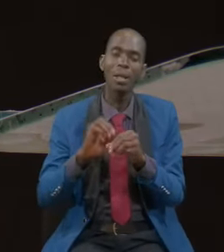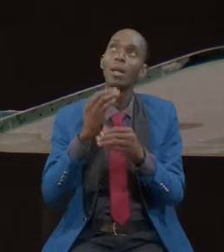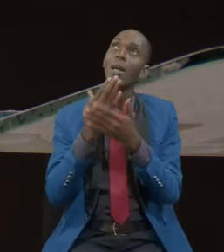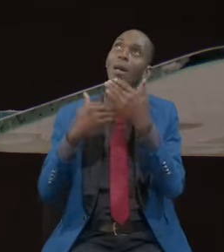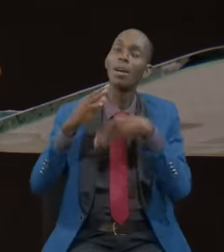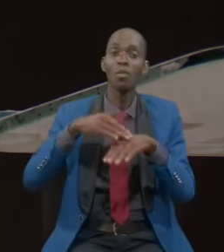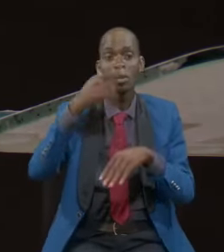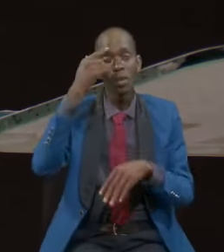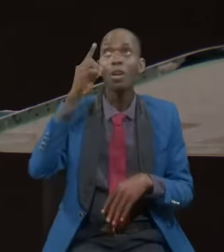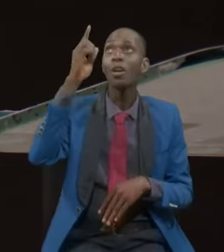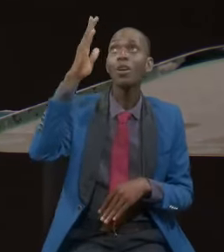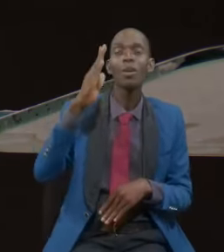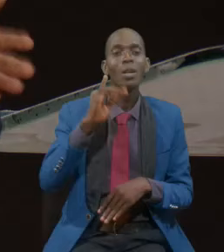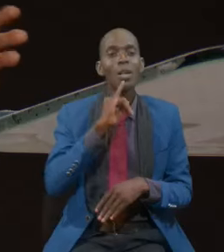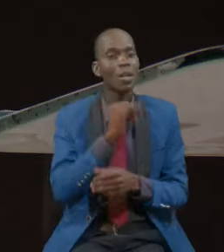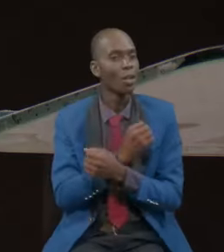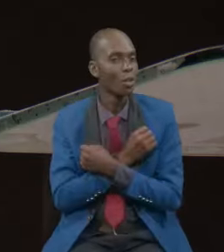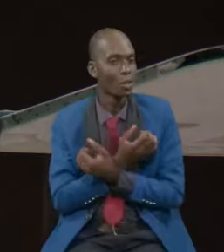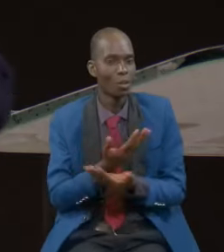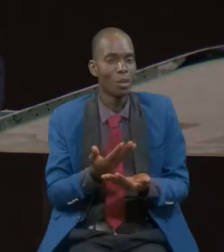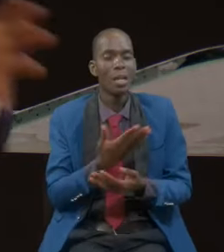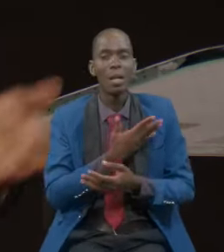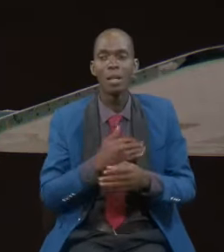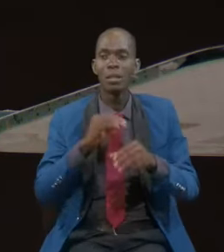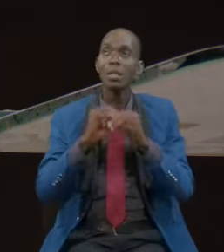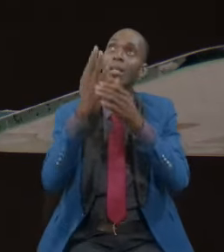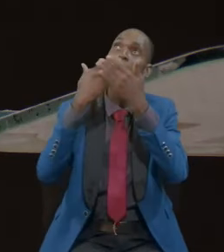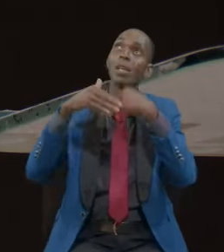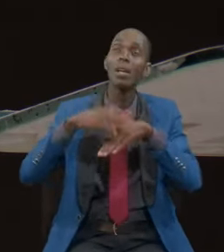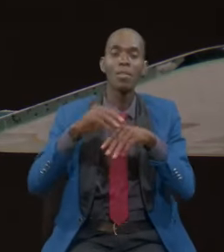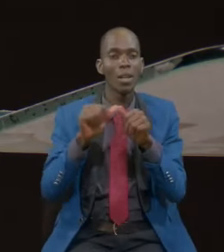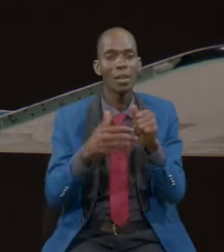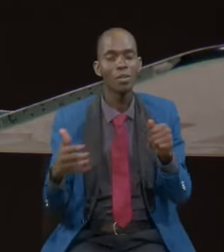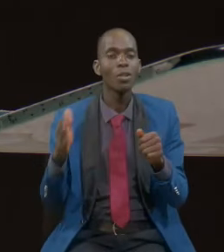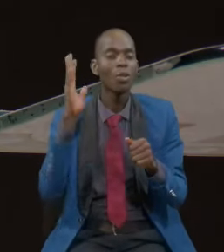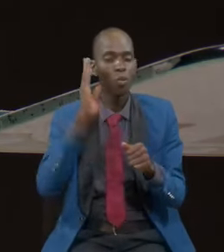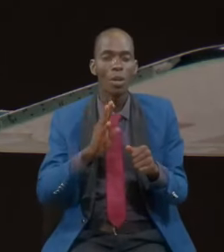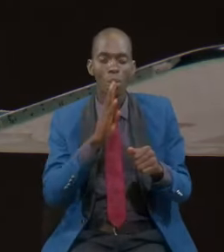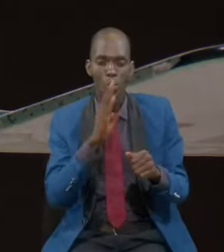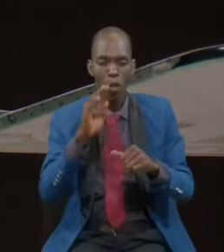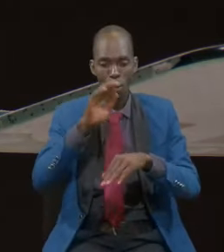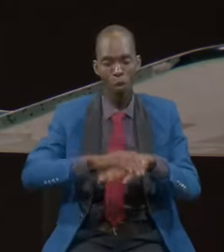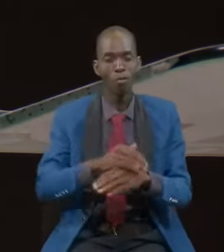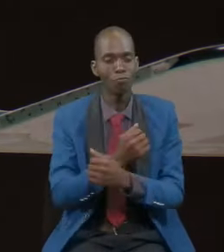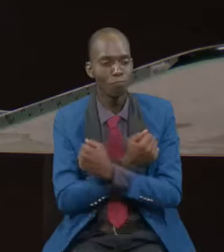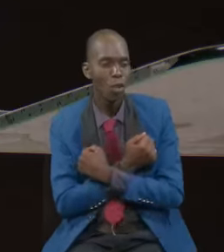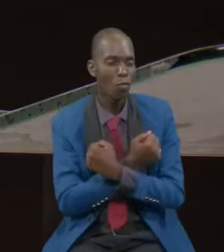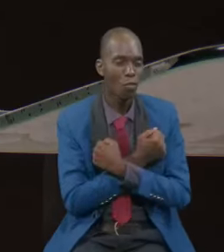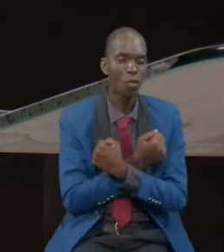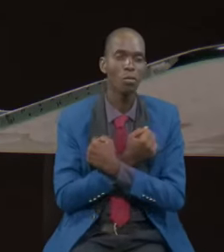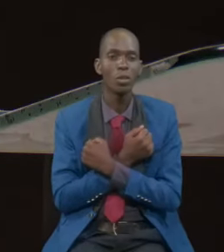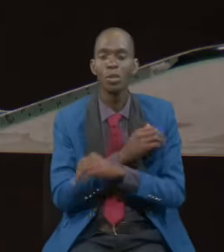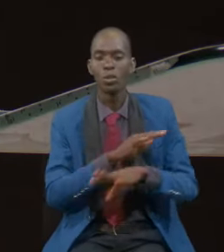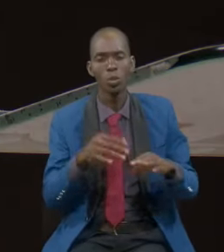love. And in heaven, everything will be built around love. So don't say the law